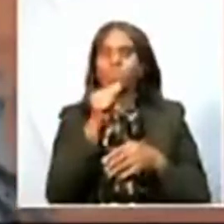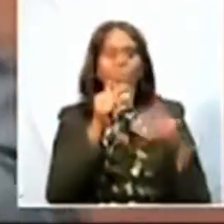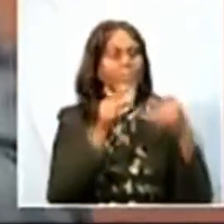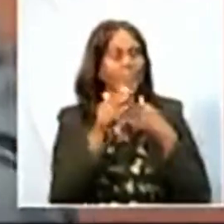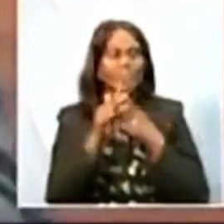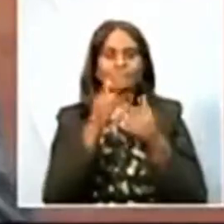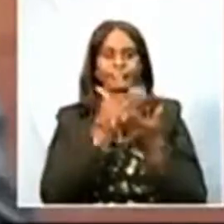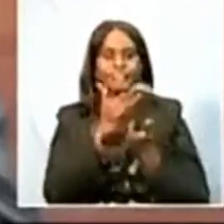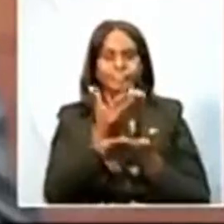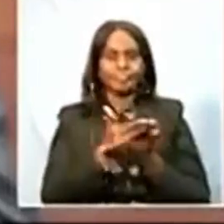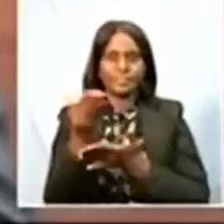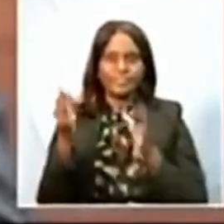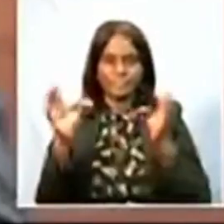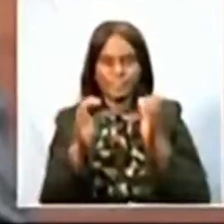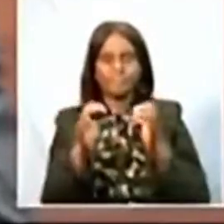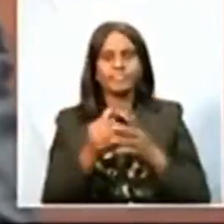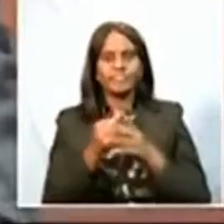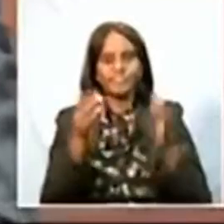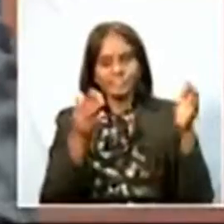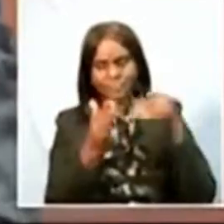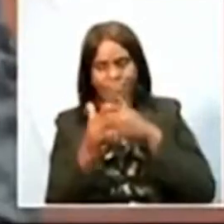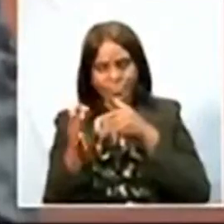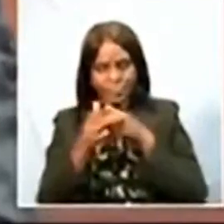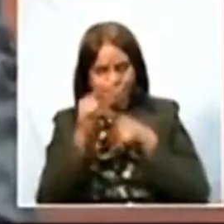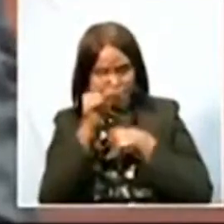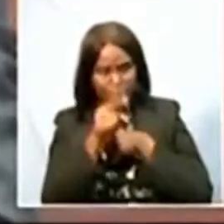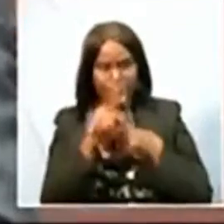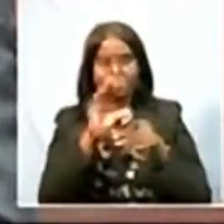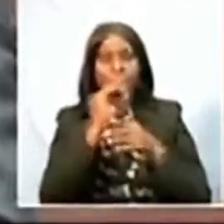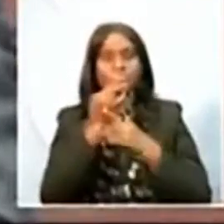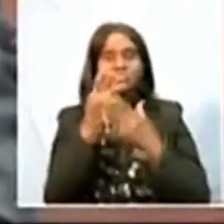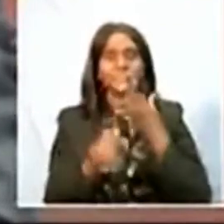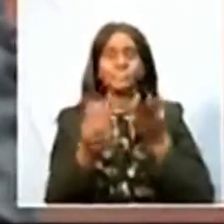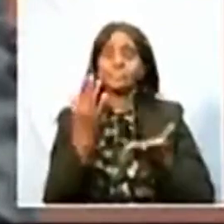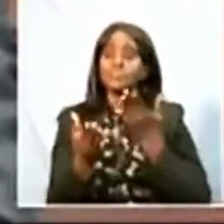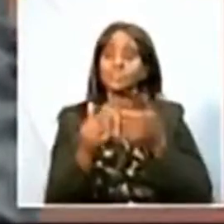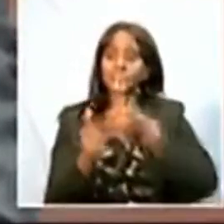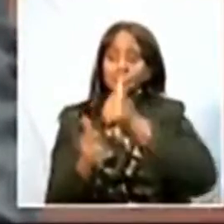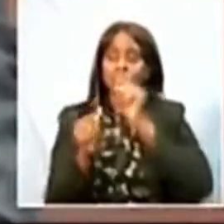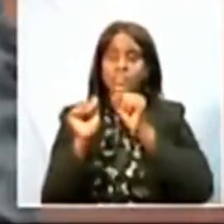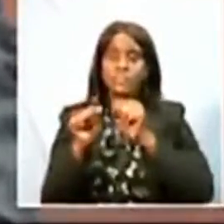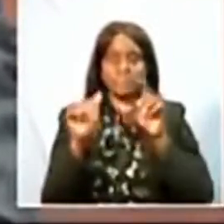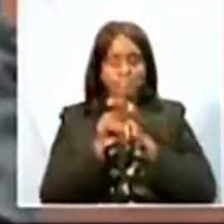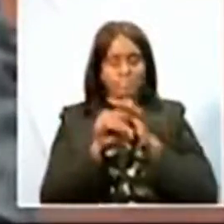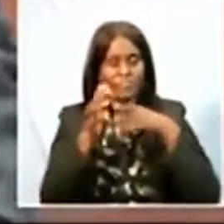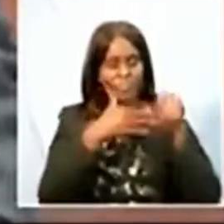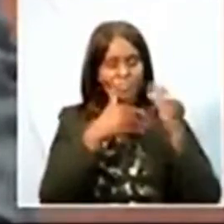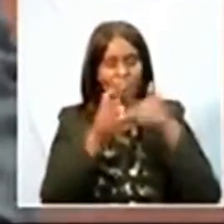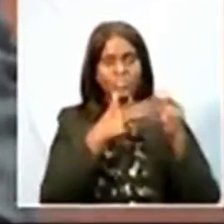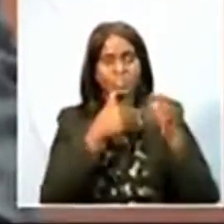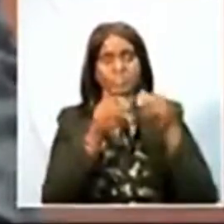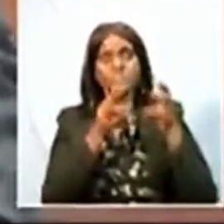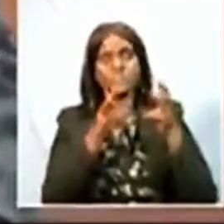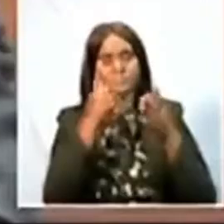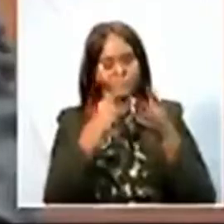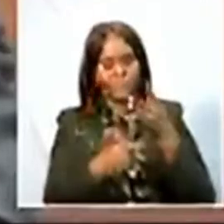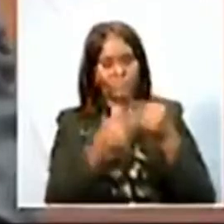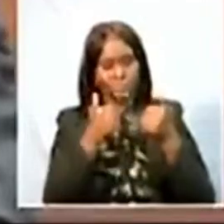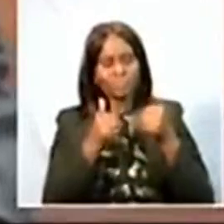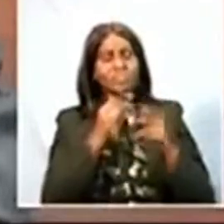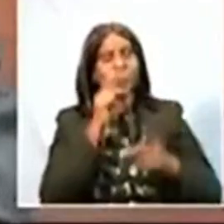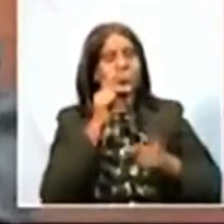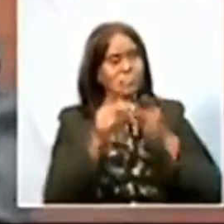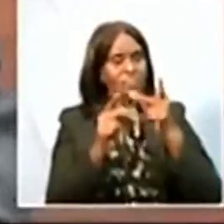against the procurement committee, against this one, or maybe in a simpler way. What is the